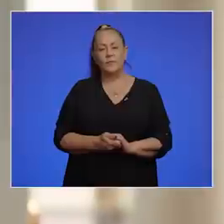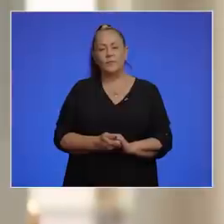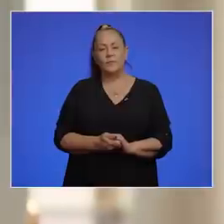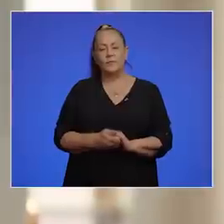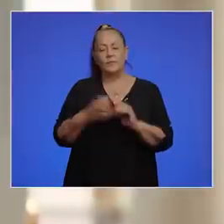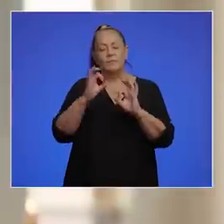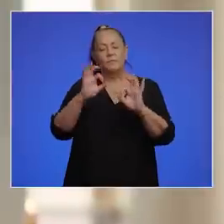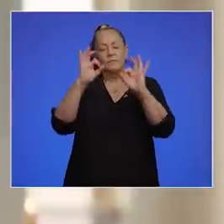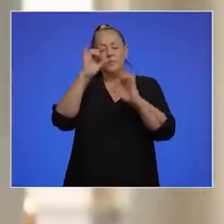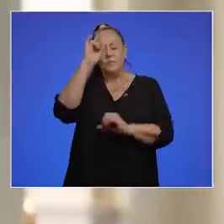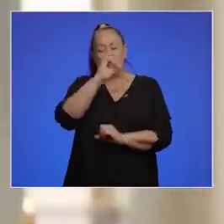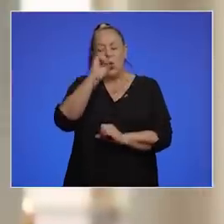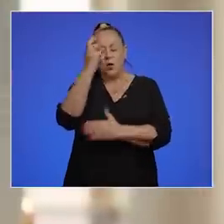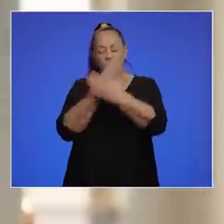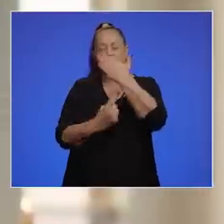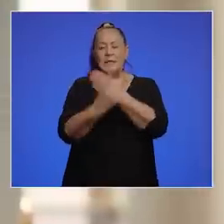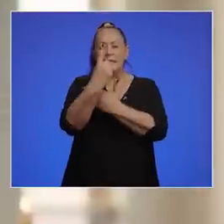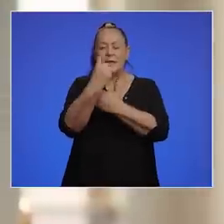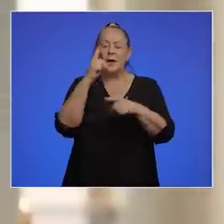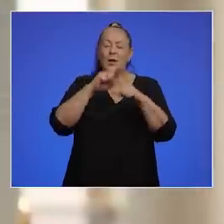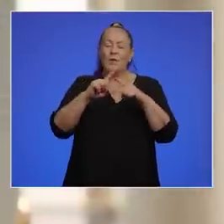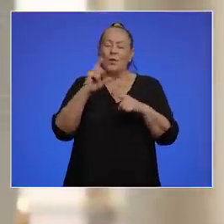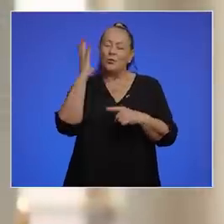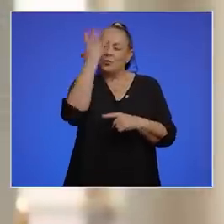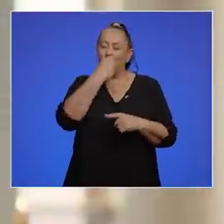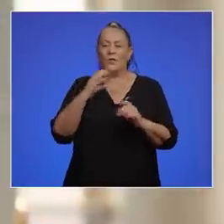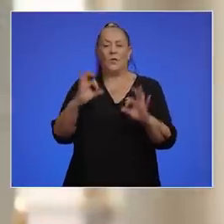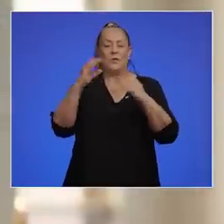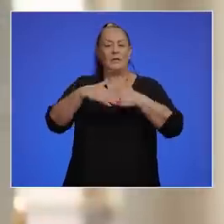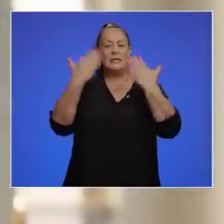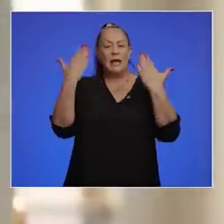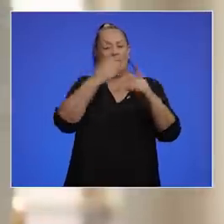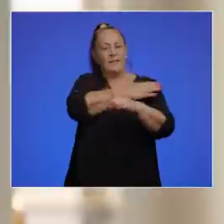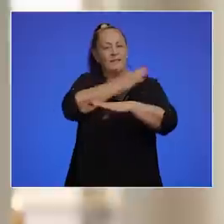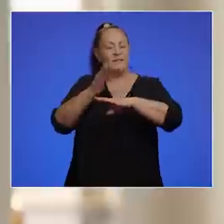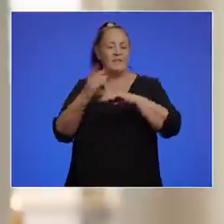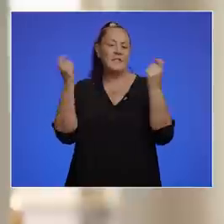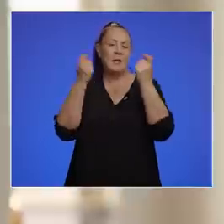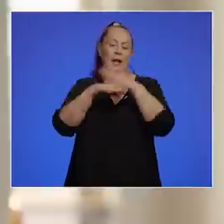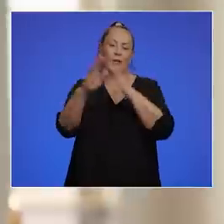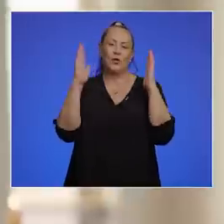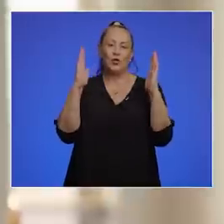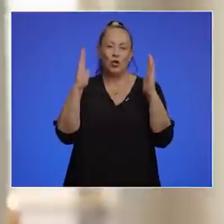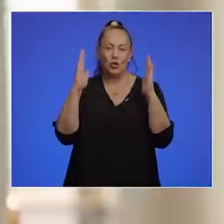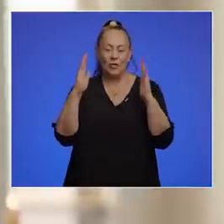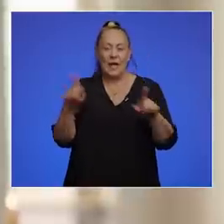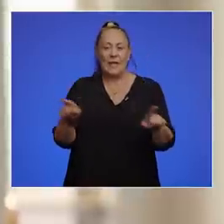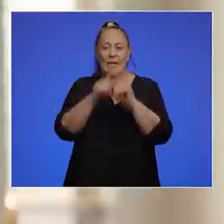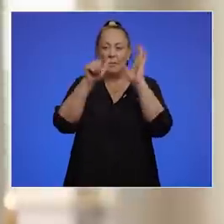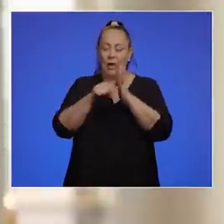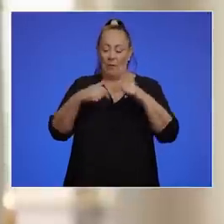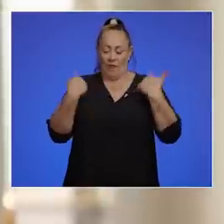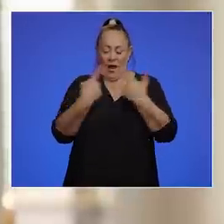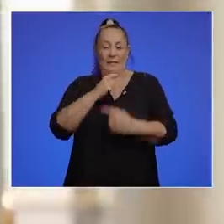The solemnity of the Most Holy Trinity is one of the most beautiful feast days in the church's year It's also one of the most